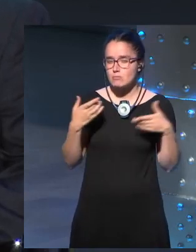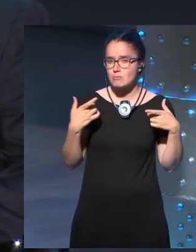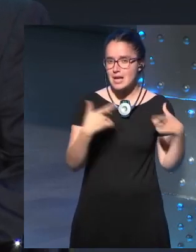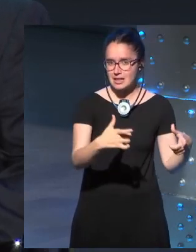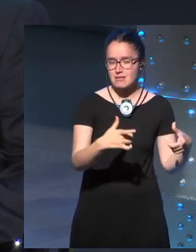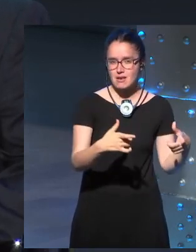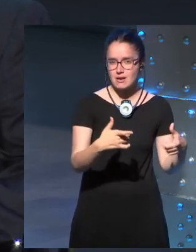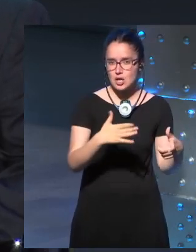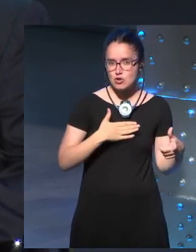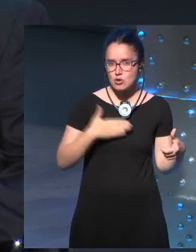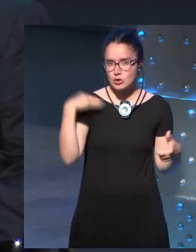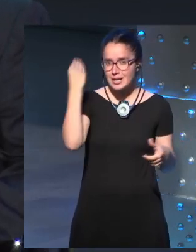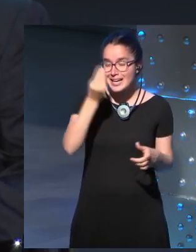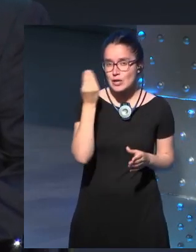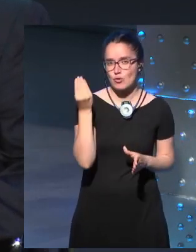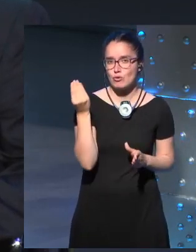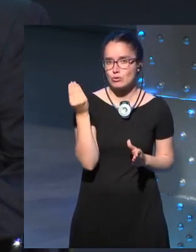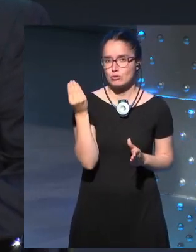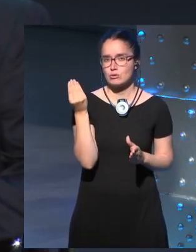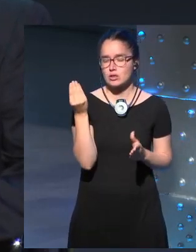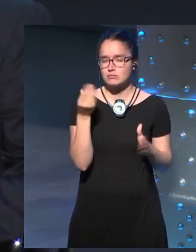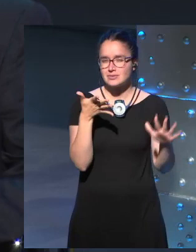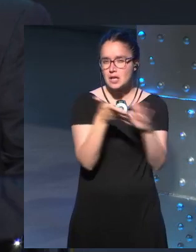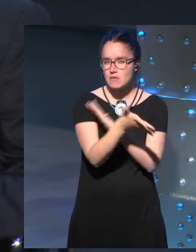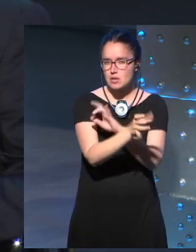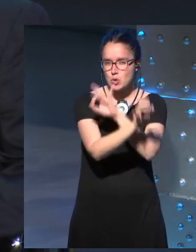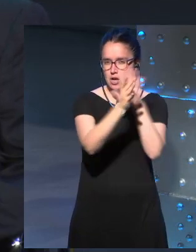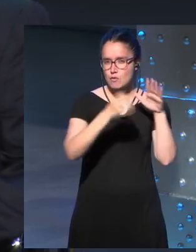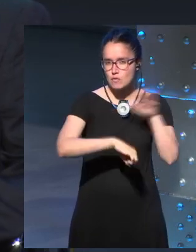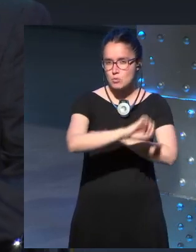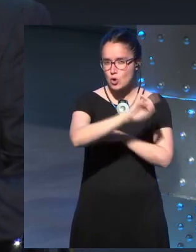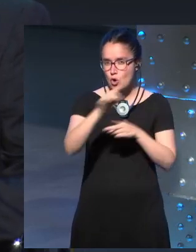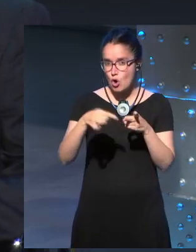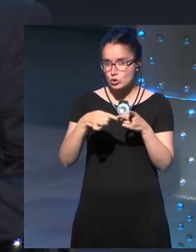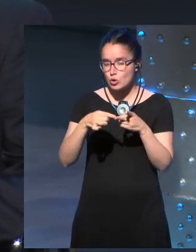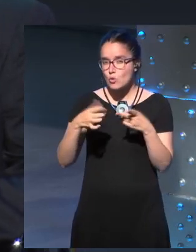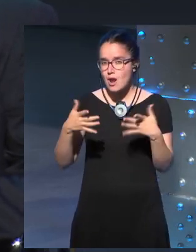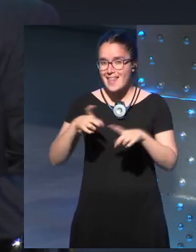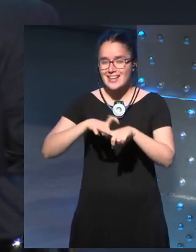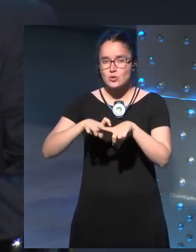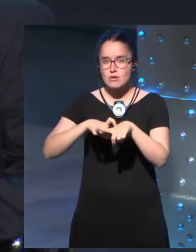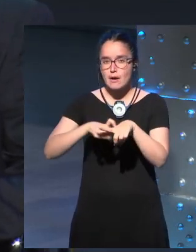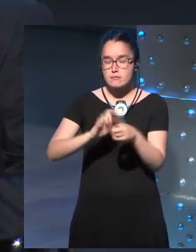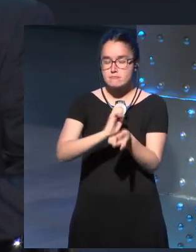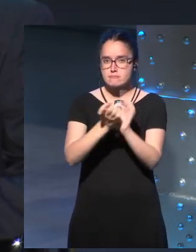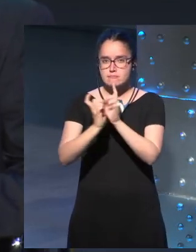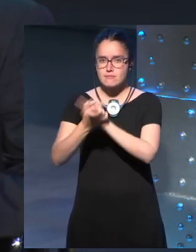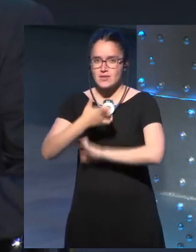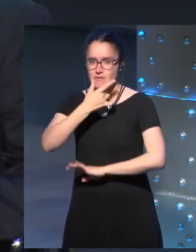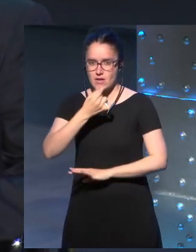everything. It is a part that defines football too. And another thing that defines football,